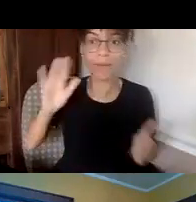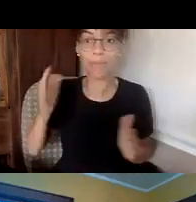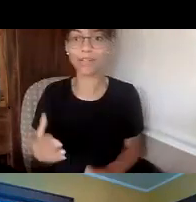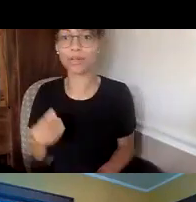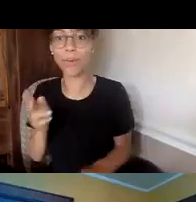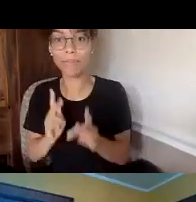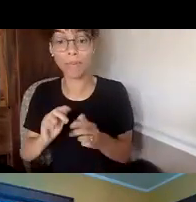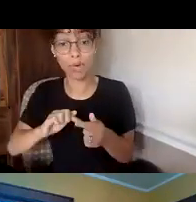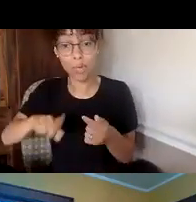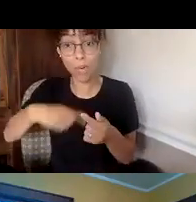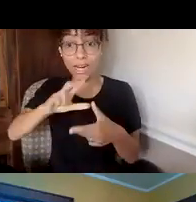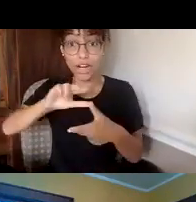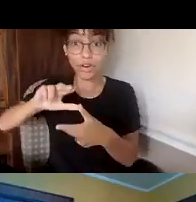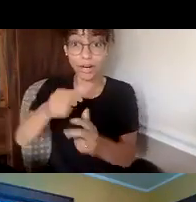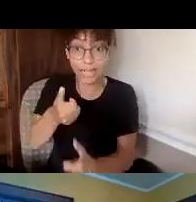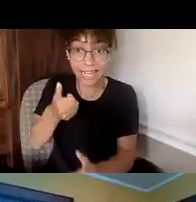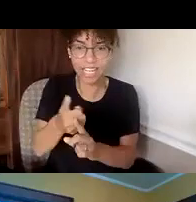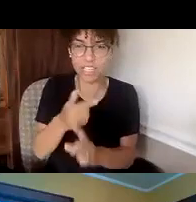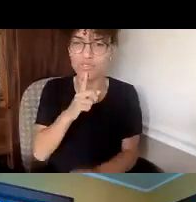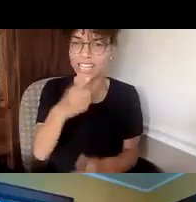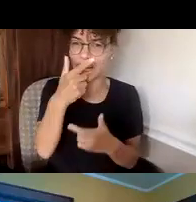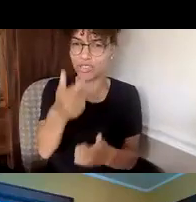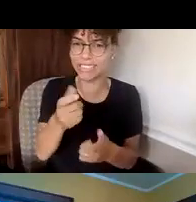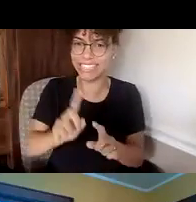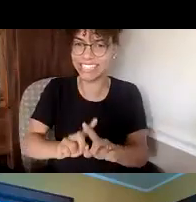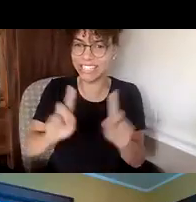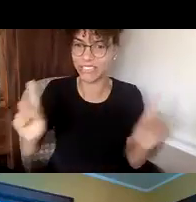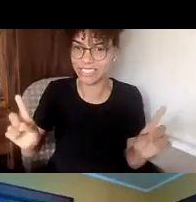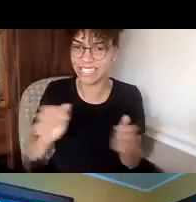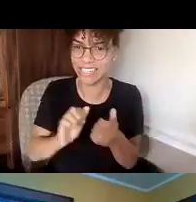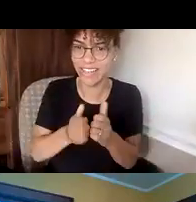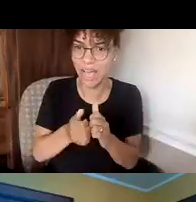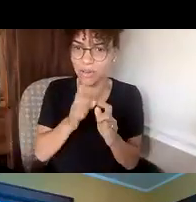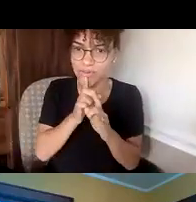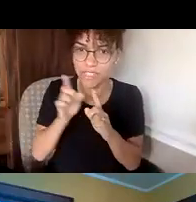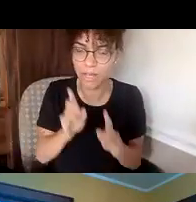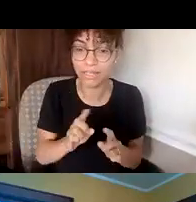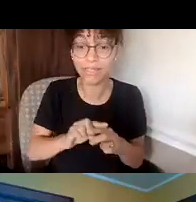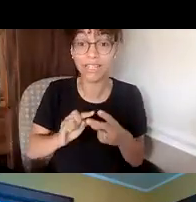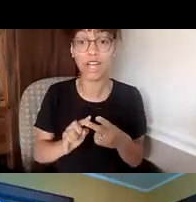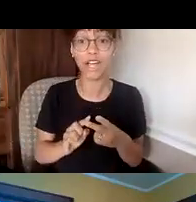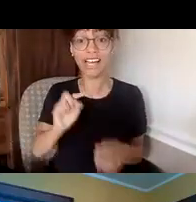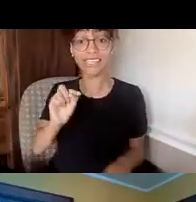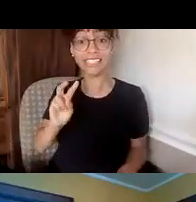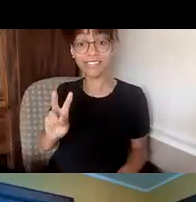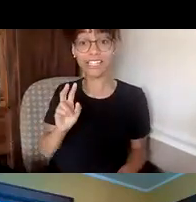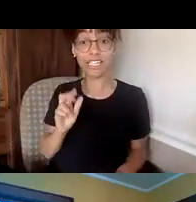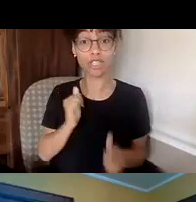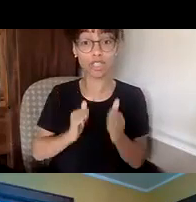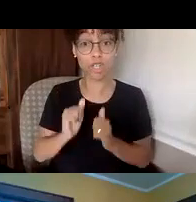Katrina happened. And it was really interesting. And then a show on Netflix that I think is